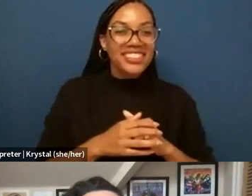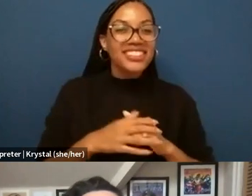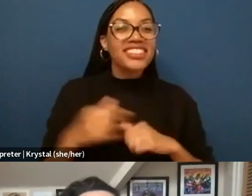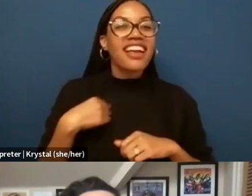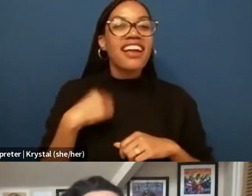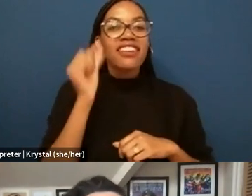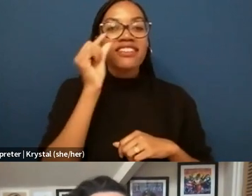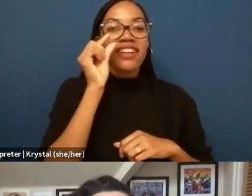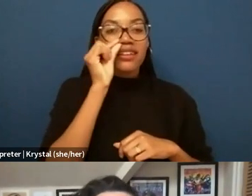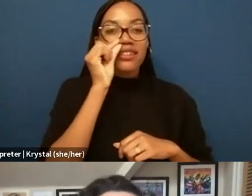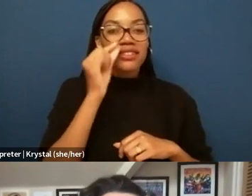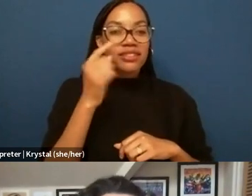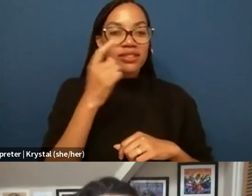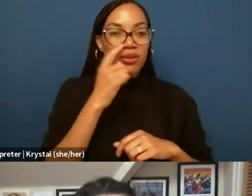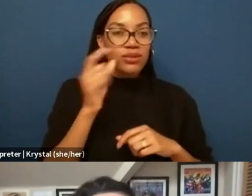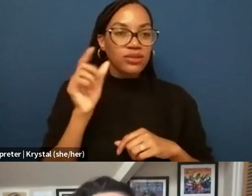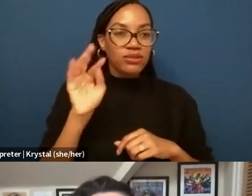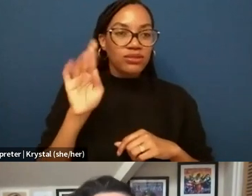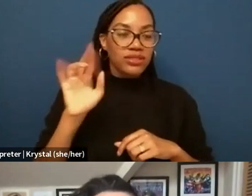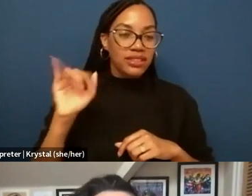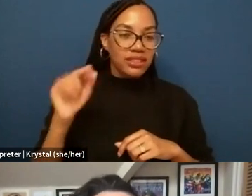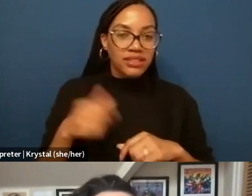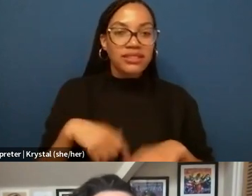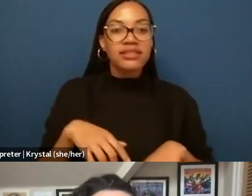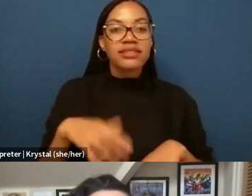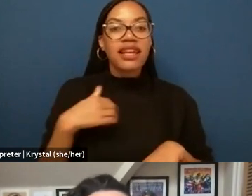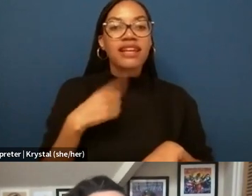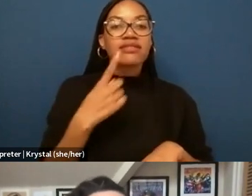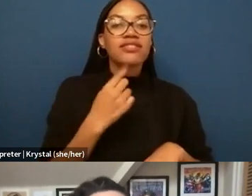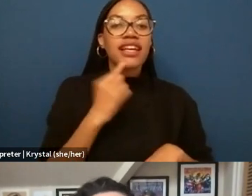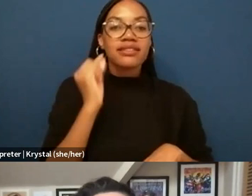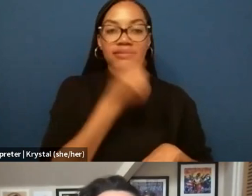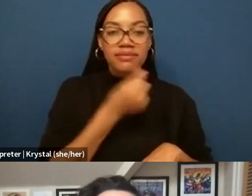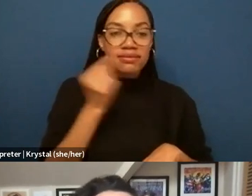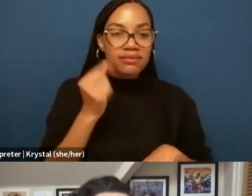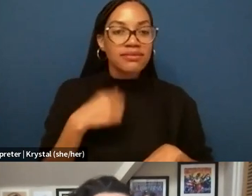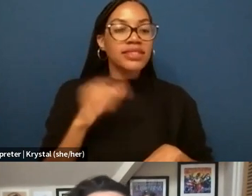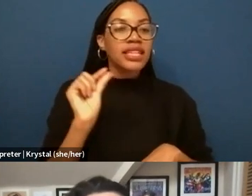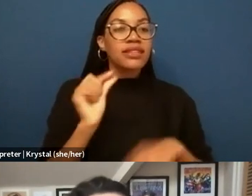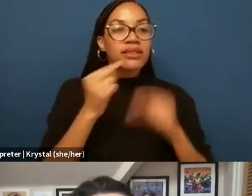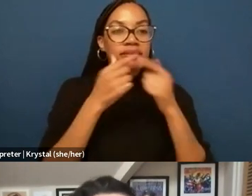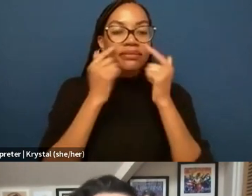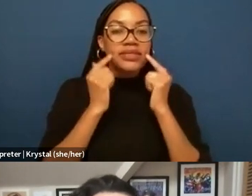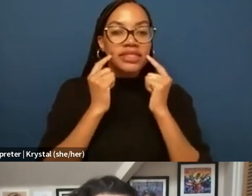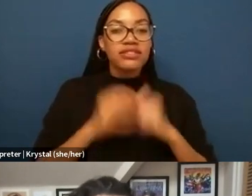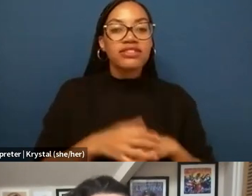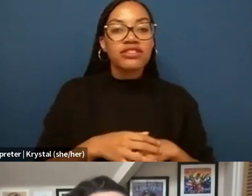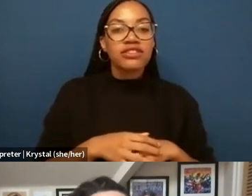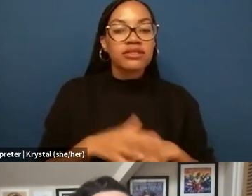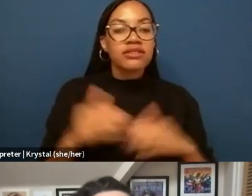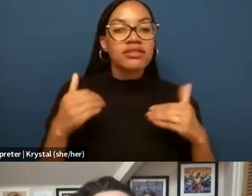black faux plug earrings, red lipstick, light little mustache. And my background has a lot of framed pieces of